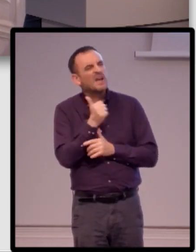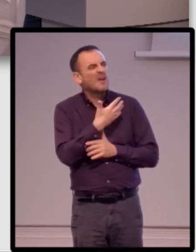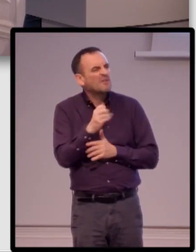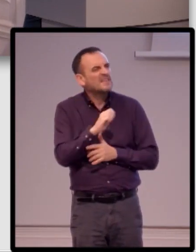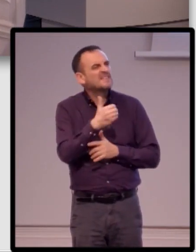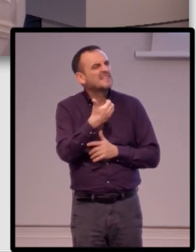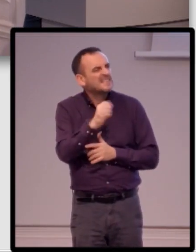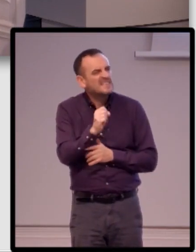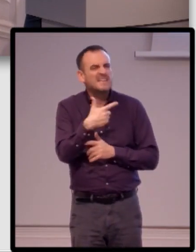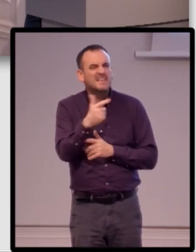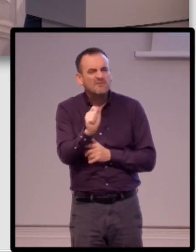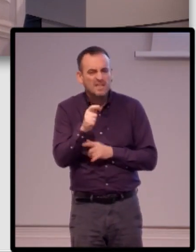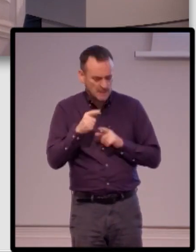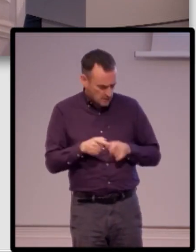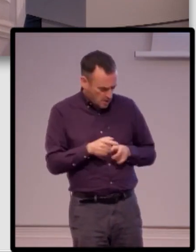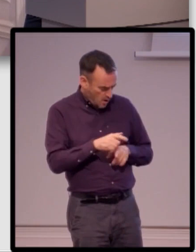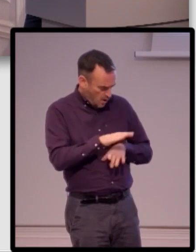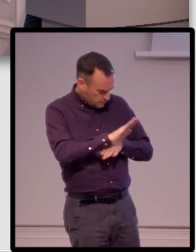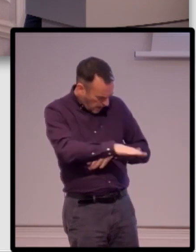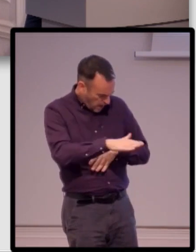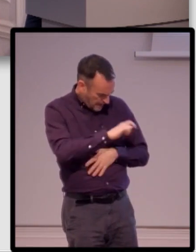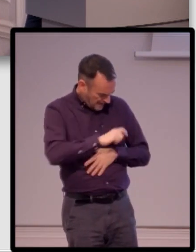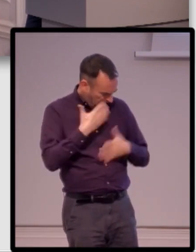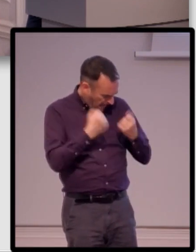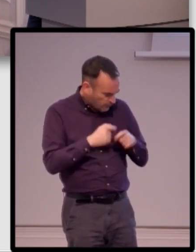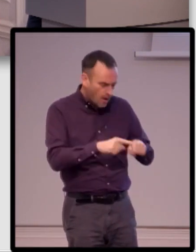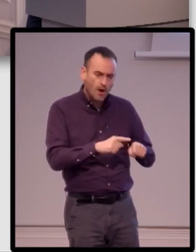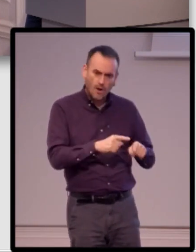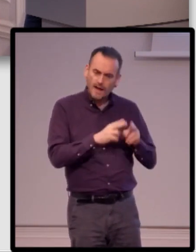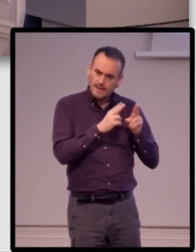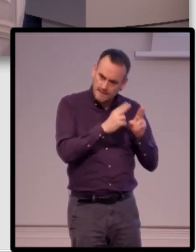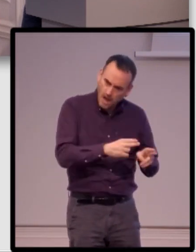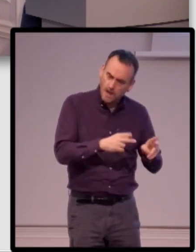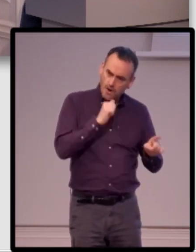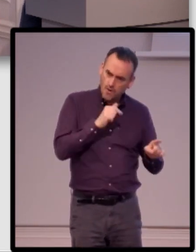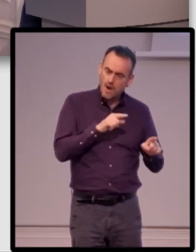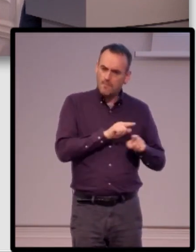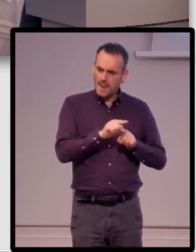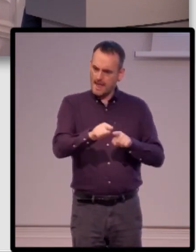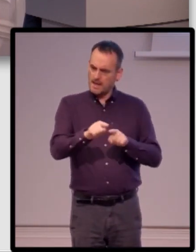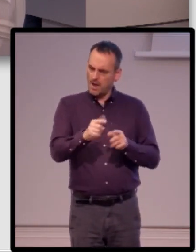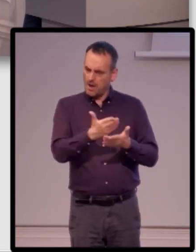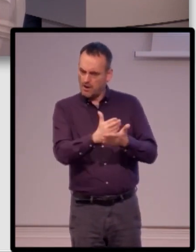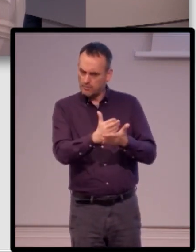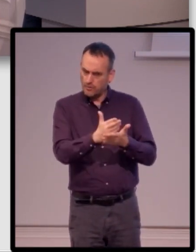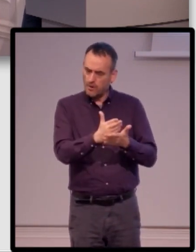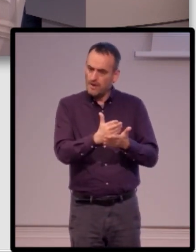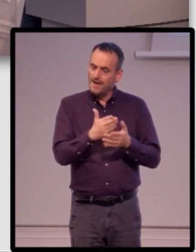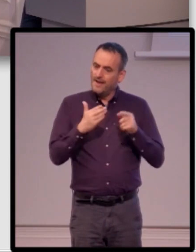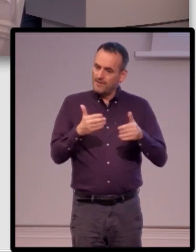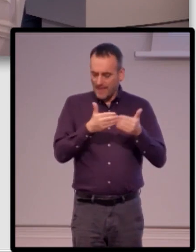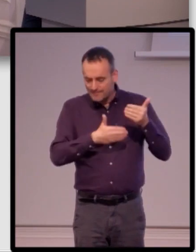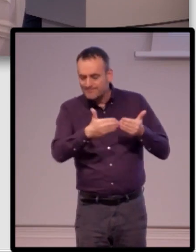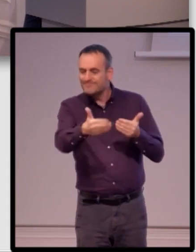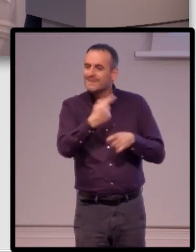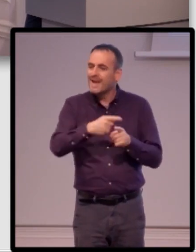now achieving remission but won't necessarily be cured, attention is paid to the psychological impact of this phase.